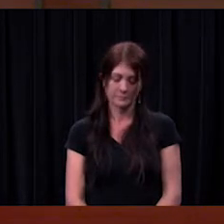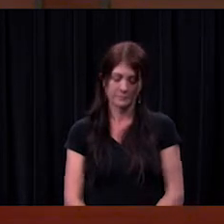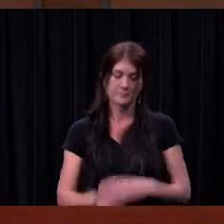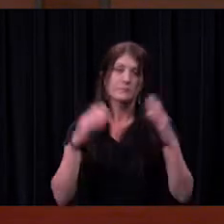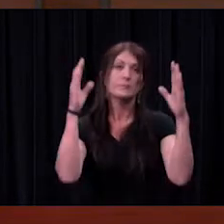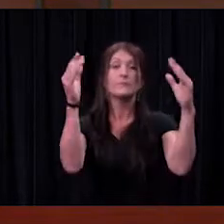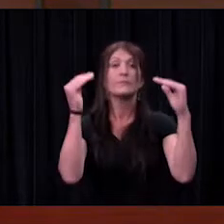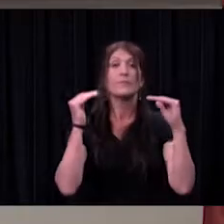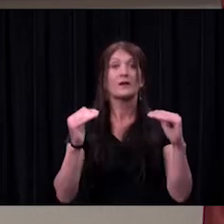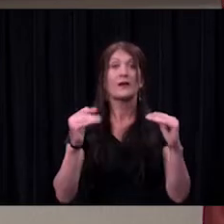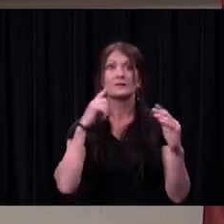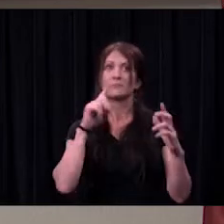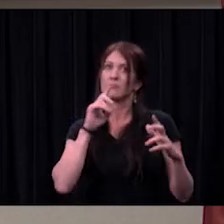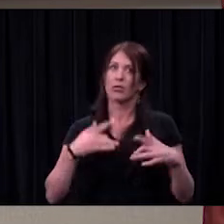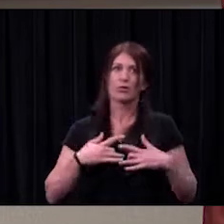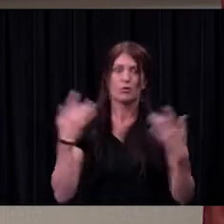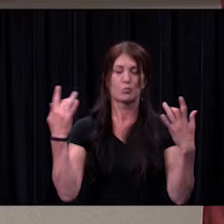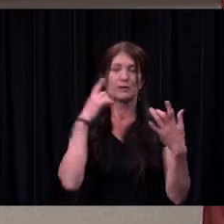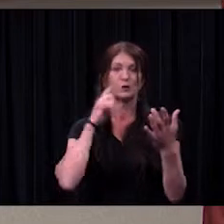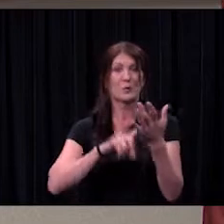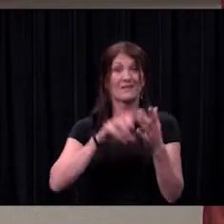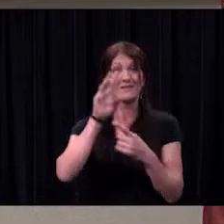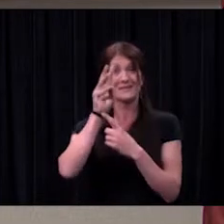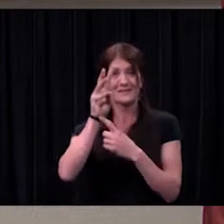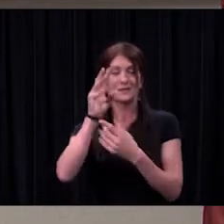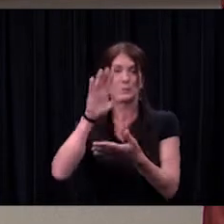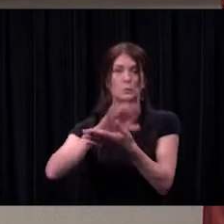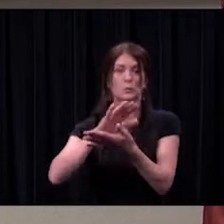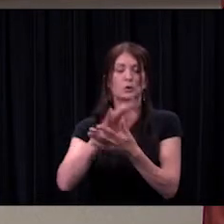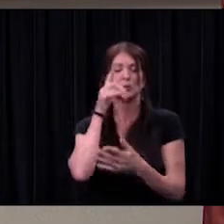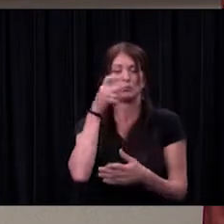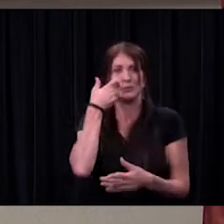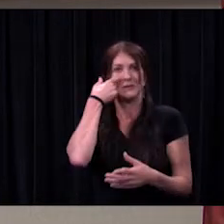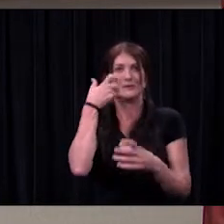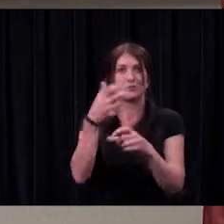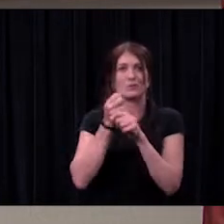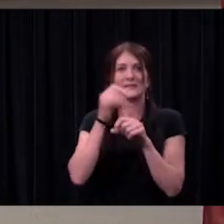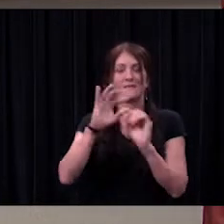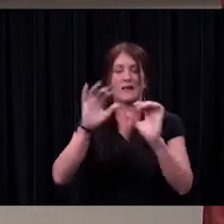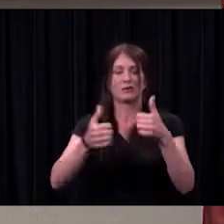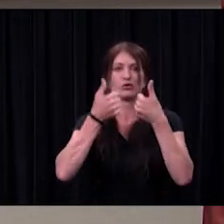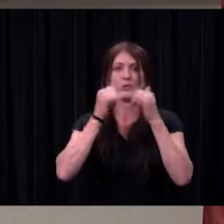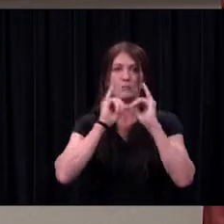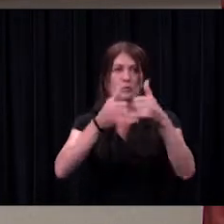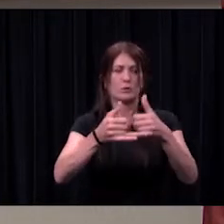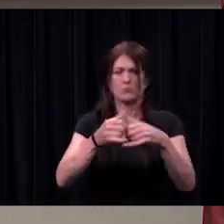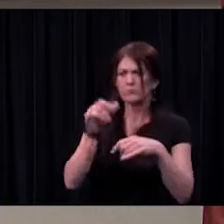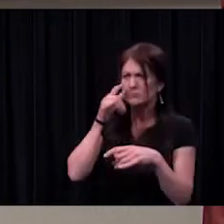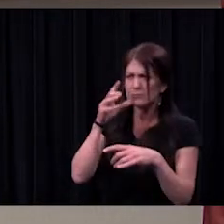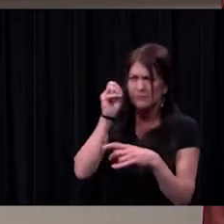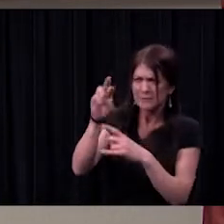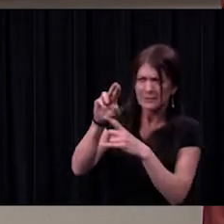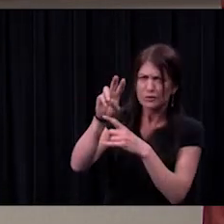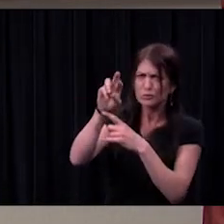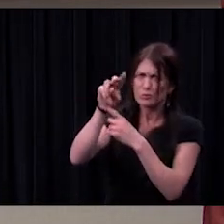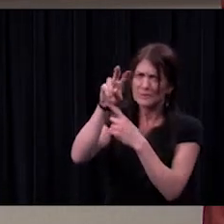Next, I am thrilled to recognize 6 schools who recently received the Challenge Award. Mr. Reeves, where'd you go? Come back up,